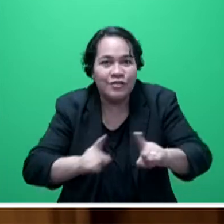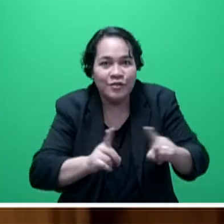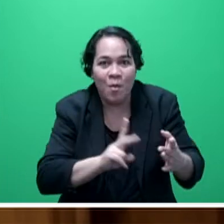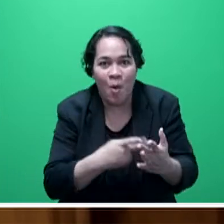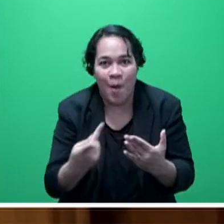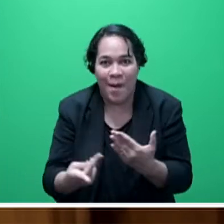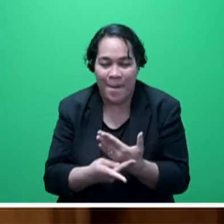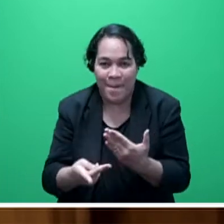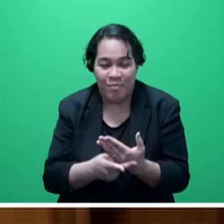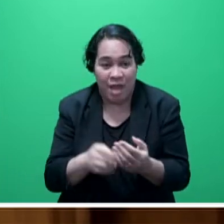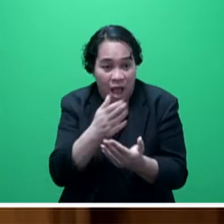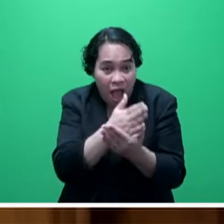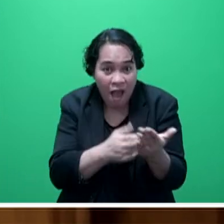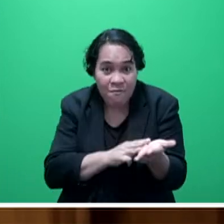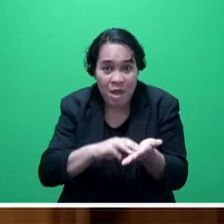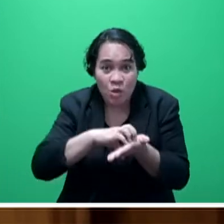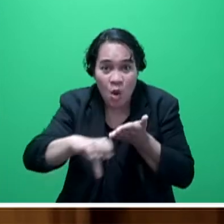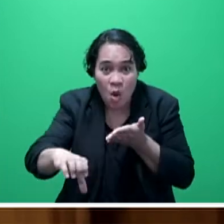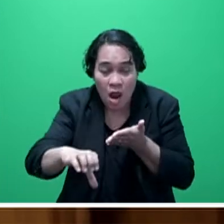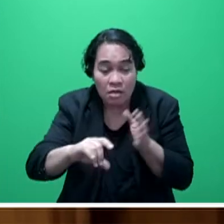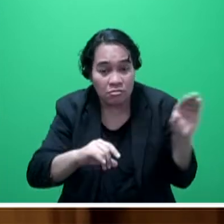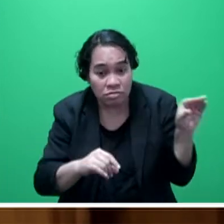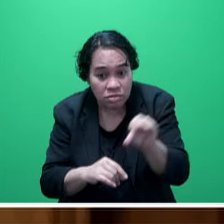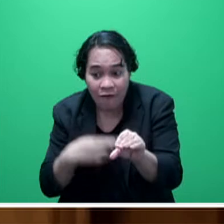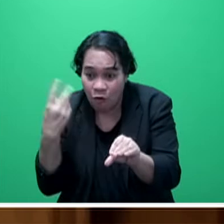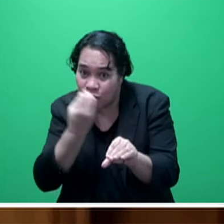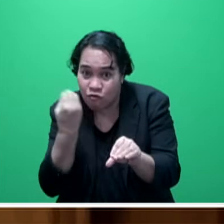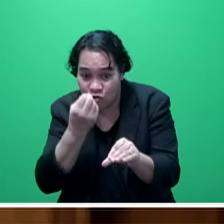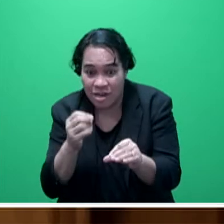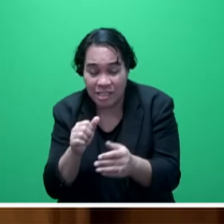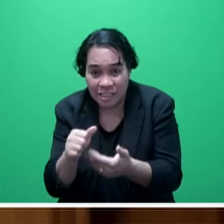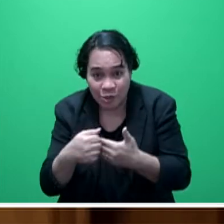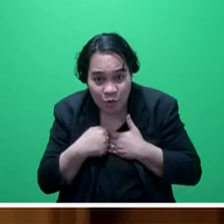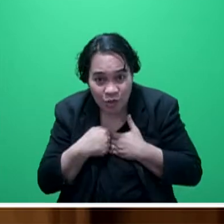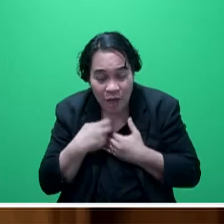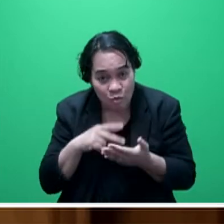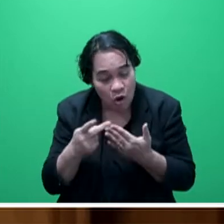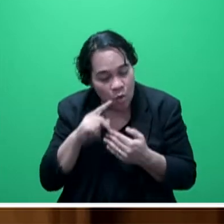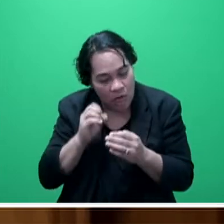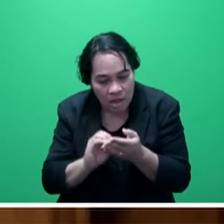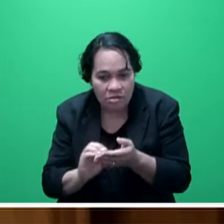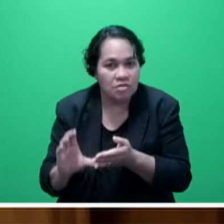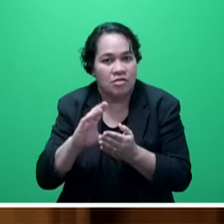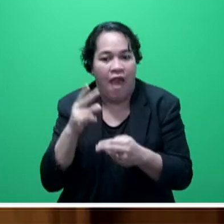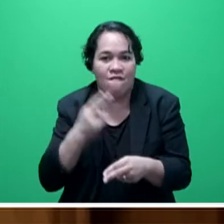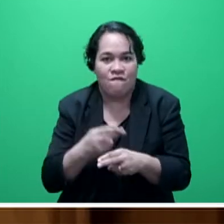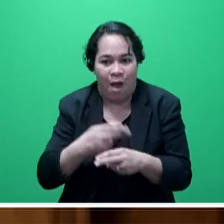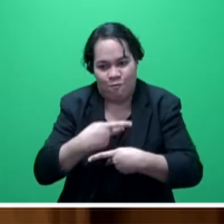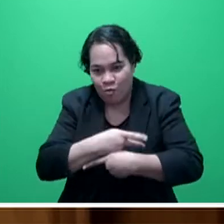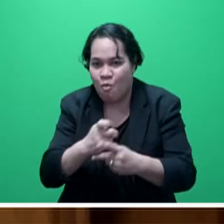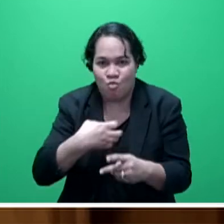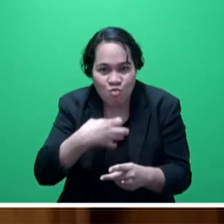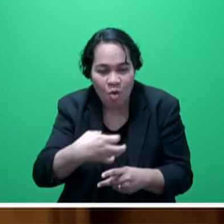The $500,000 budget to the food security program will increase farm productivity through